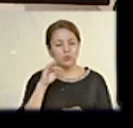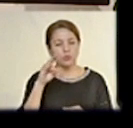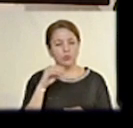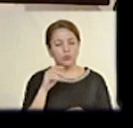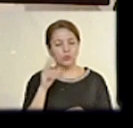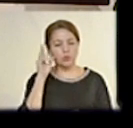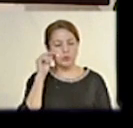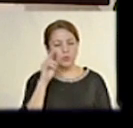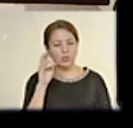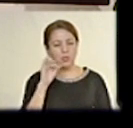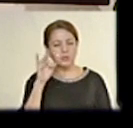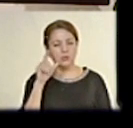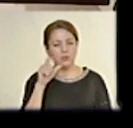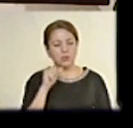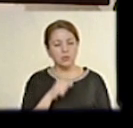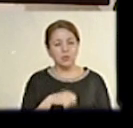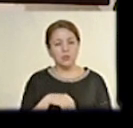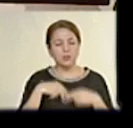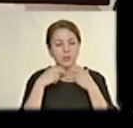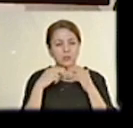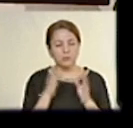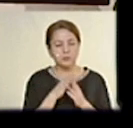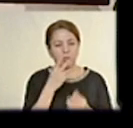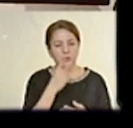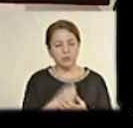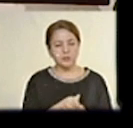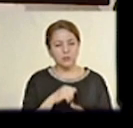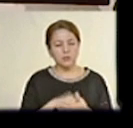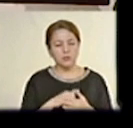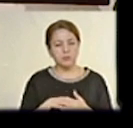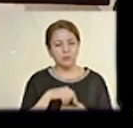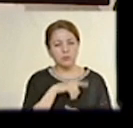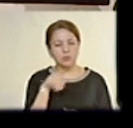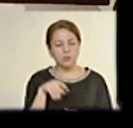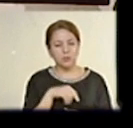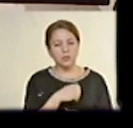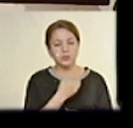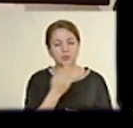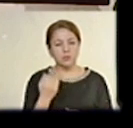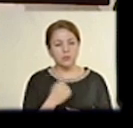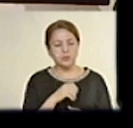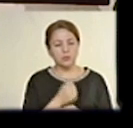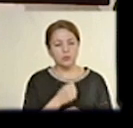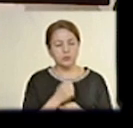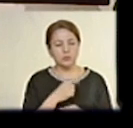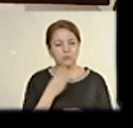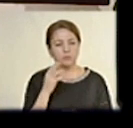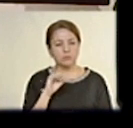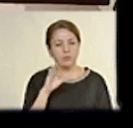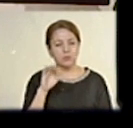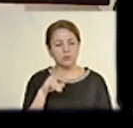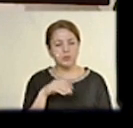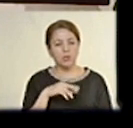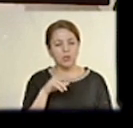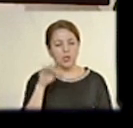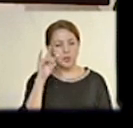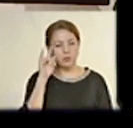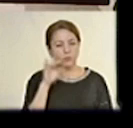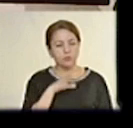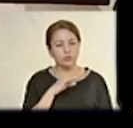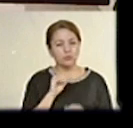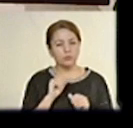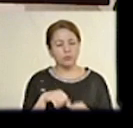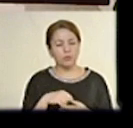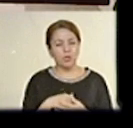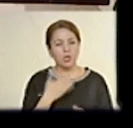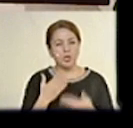qismiga diqqat bilan e'tibor qiling. Chunki ularga siz ishlayotganingizda misolingiz noto'g'ri chiqishi mumkin. Agar